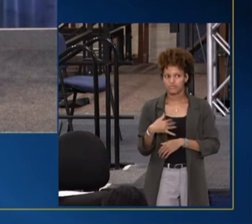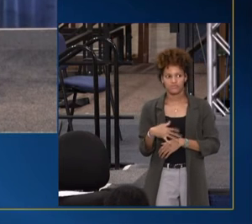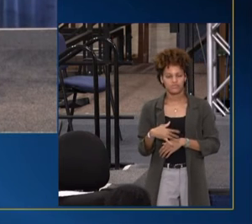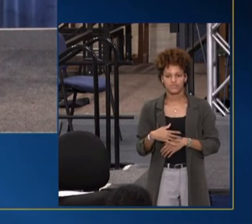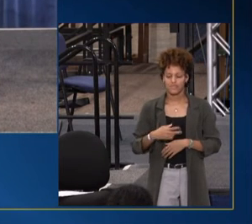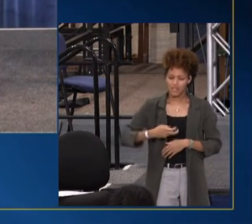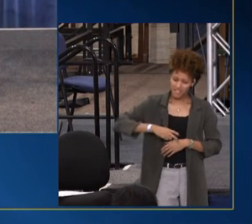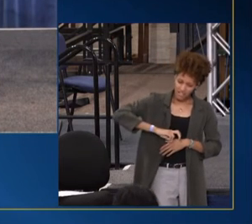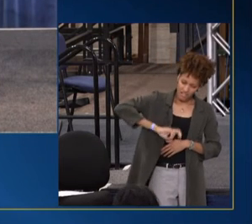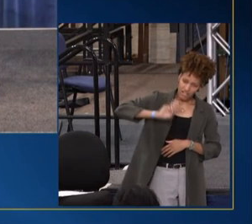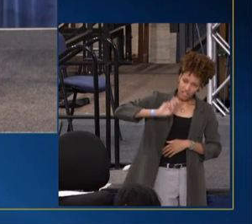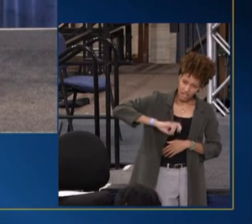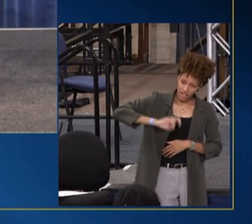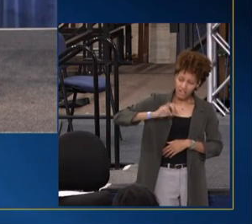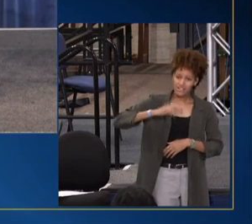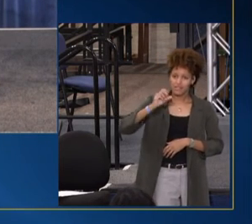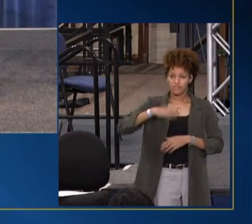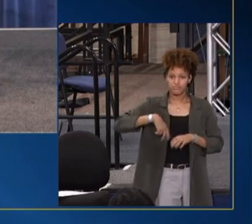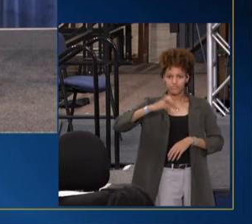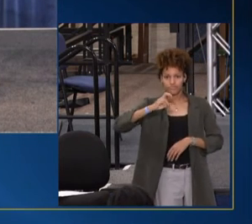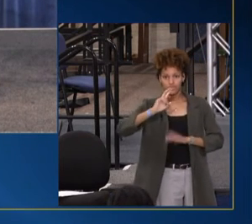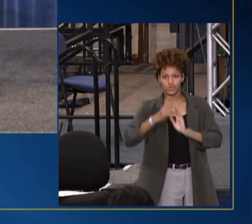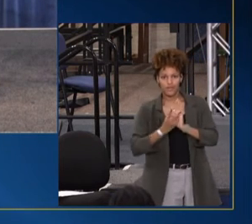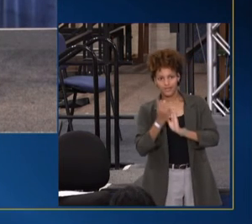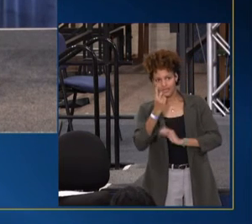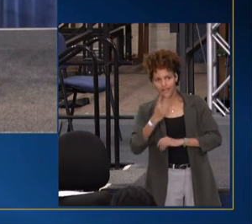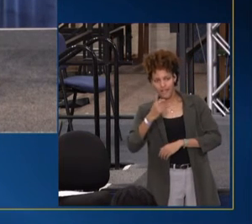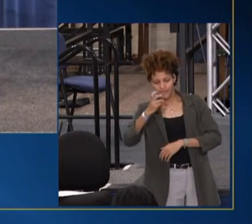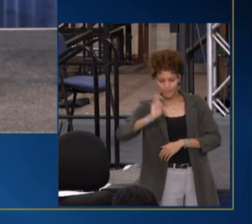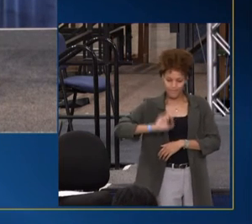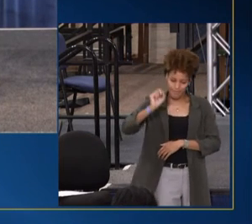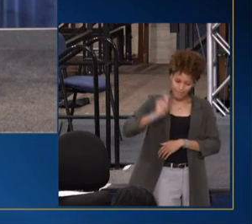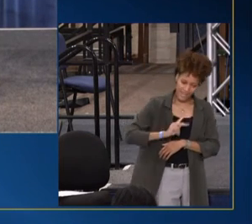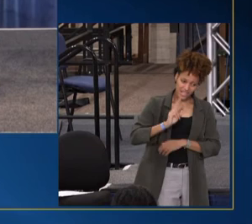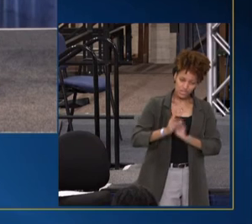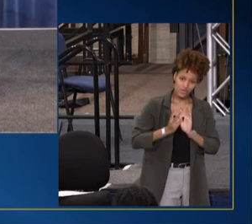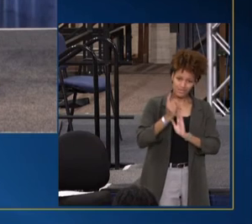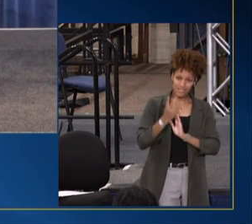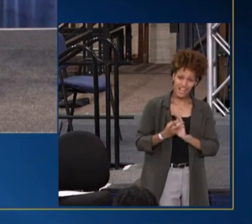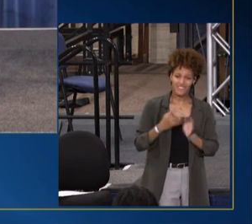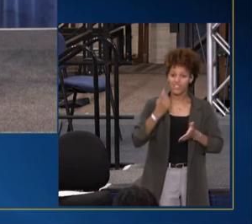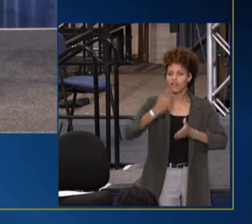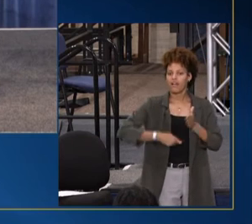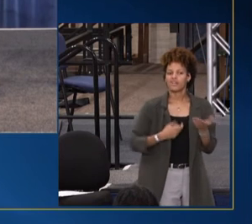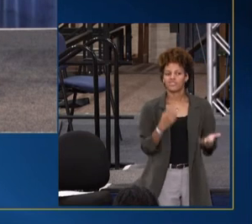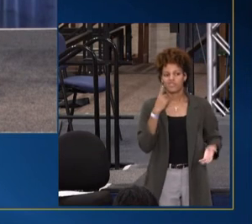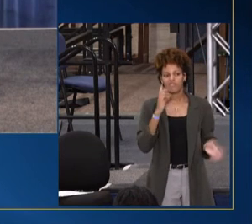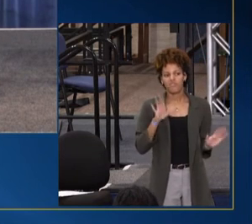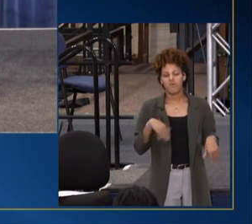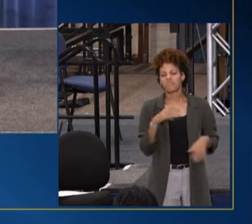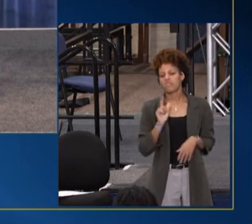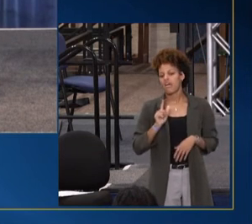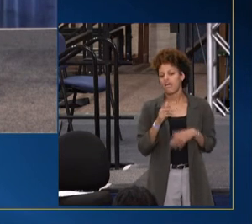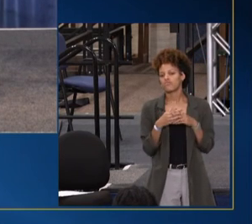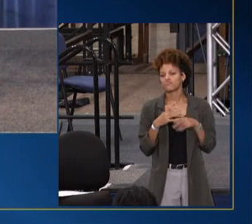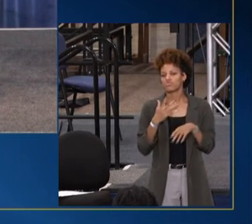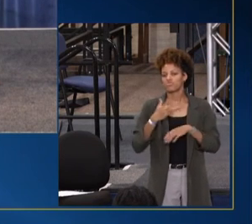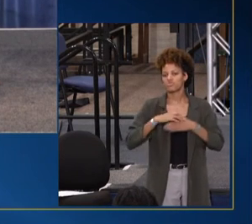2.5 hours there, 2.5 hours back, the cost, you know, you think that, oh, it's just like, you know, get on the L, it costs $3.